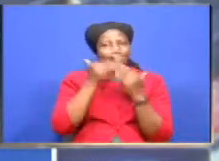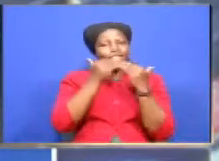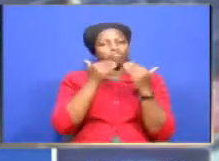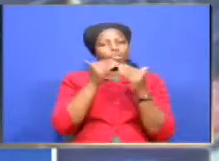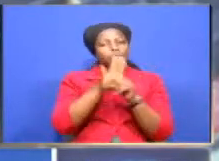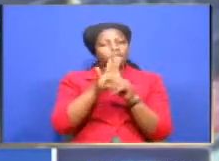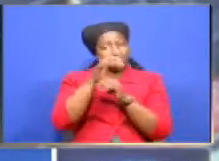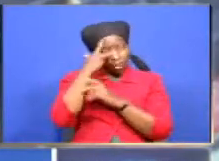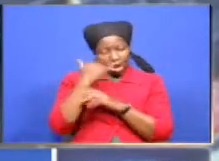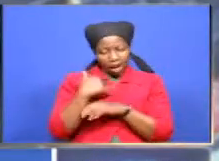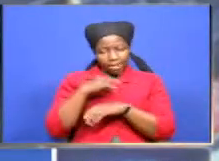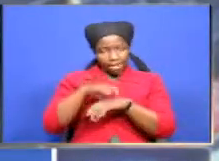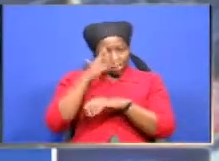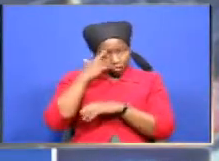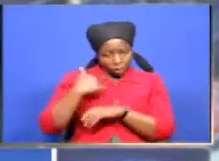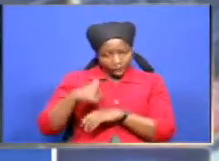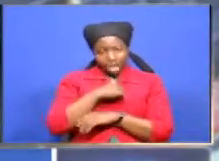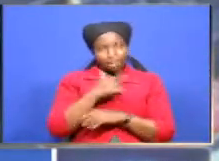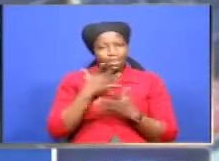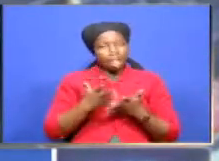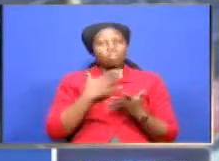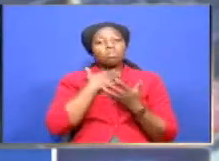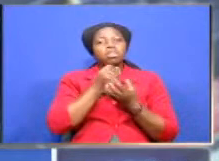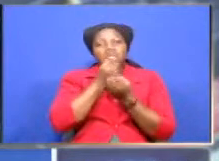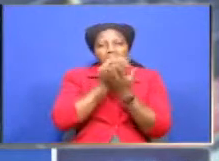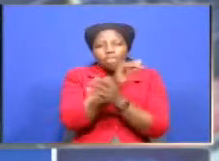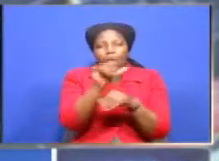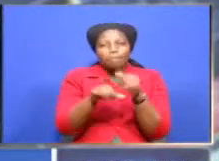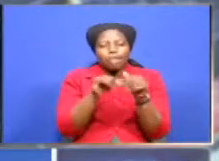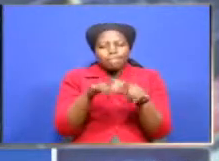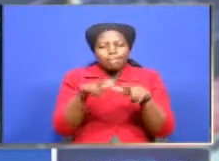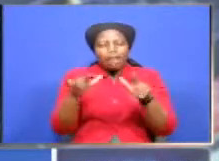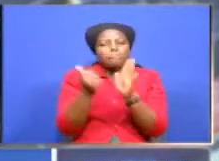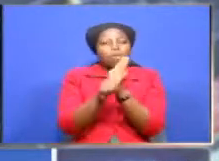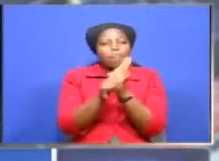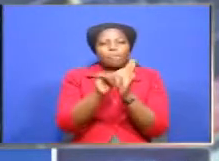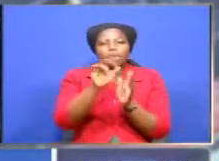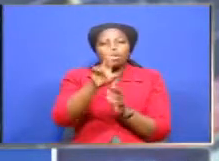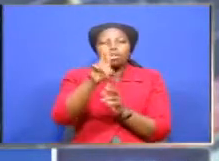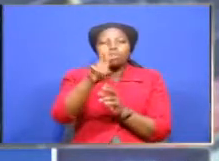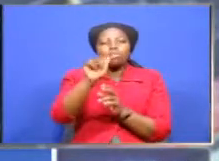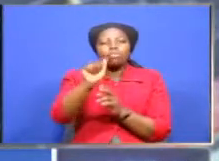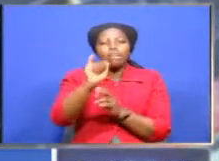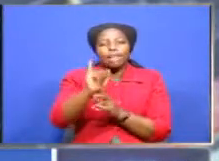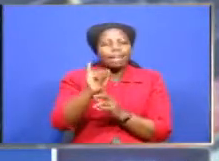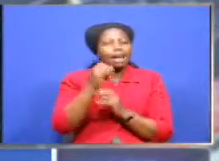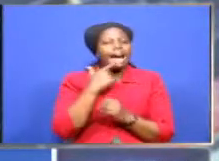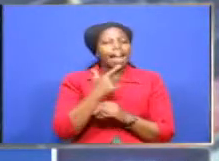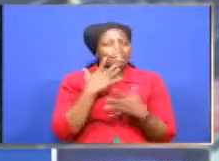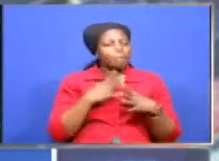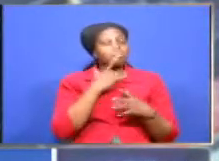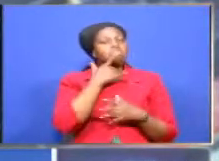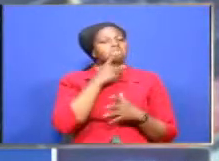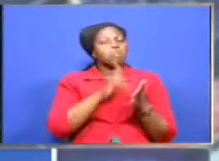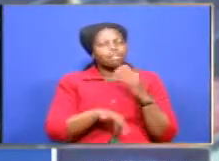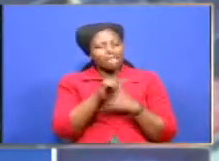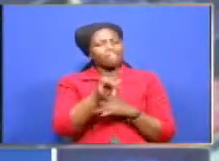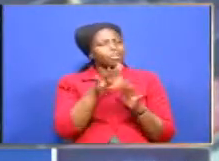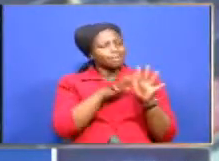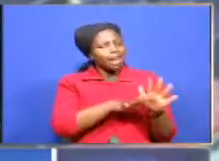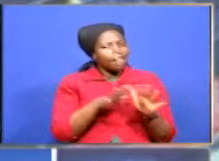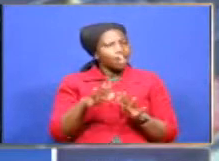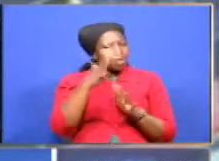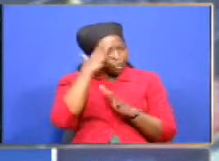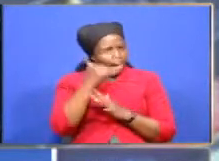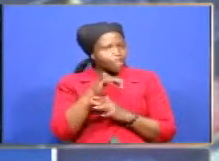me bring you up to speed with this land tussle in Ruai. Hundreds of squatters claiming to be victims of Ruai and Mathare